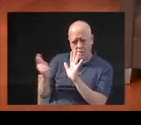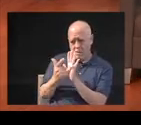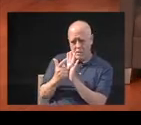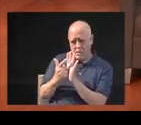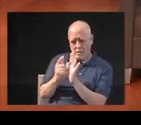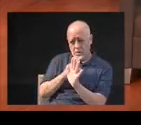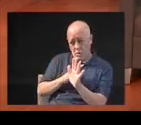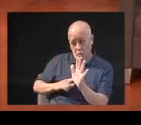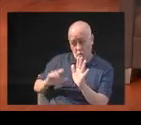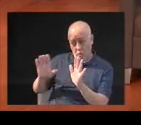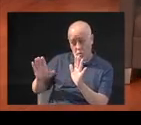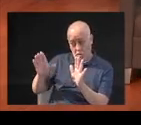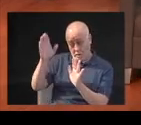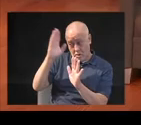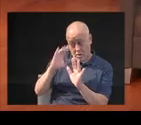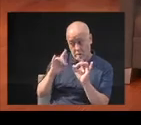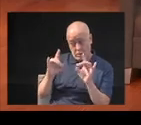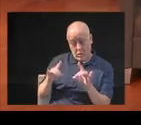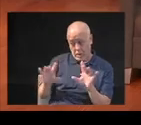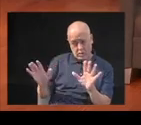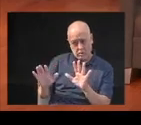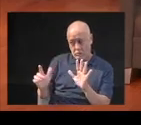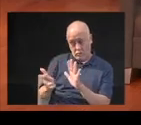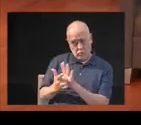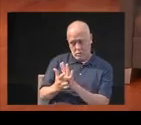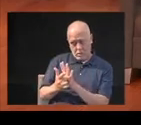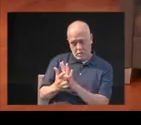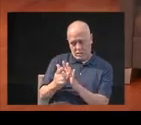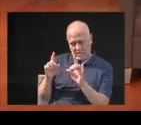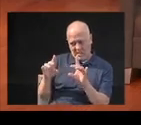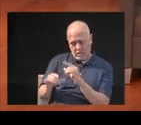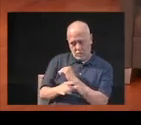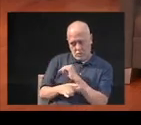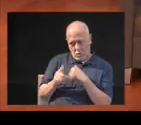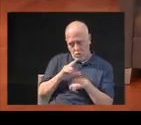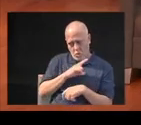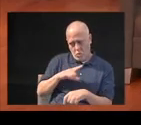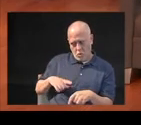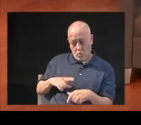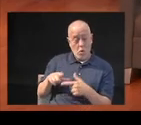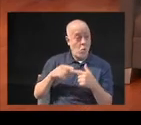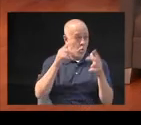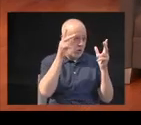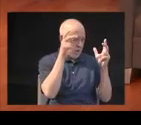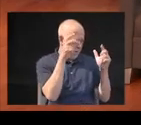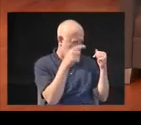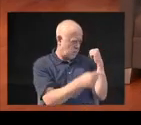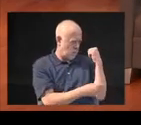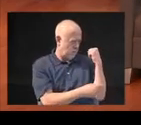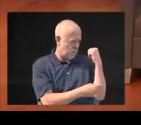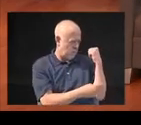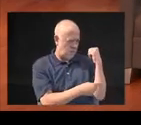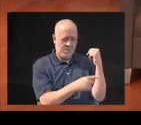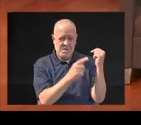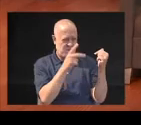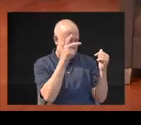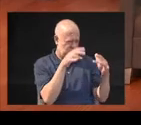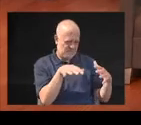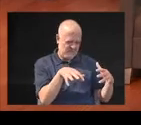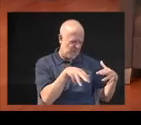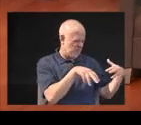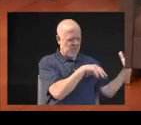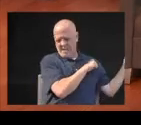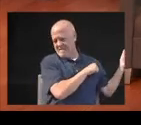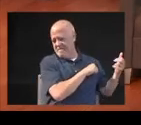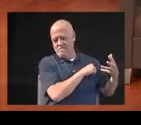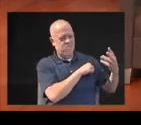the Lord your God to the test." When the devil had finished all this tempting, he left him until an opportune